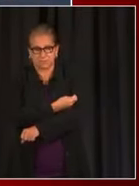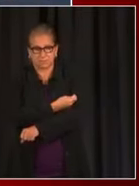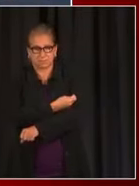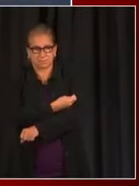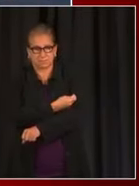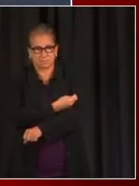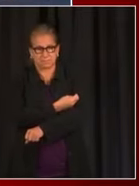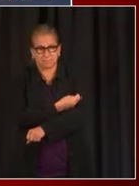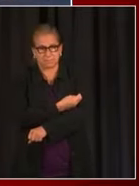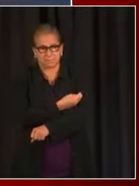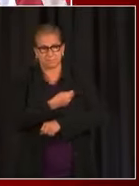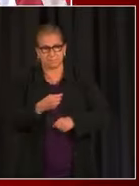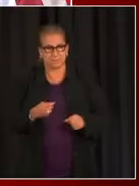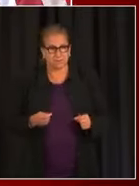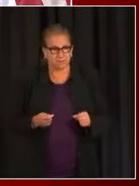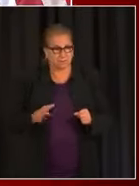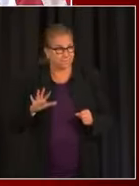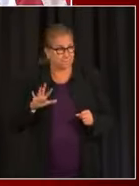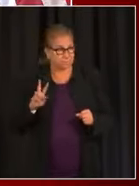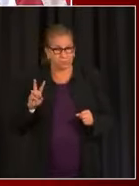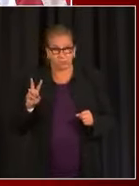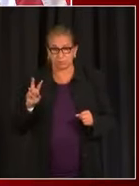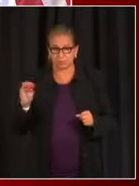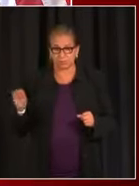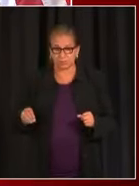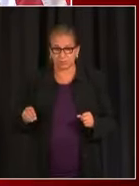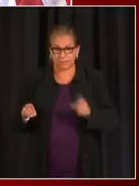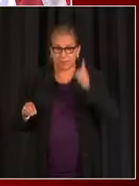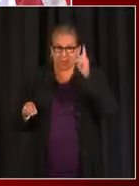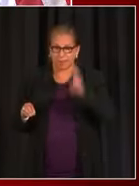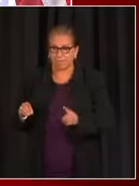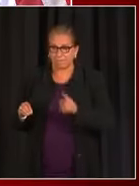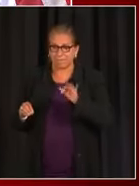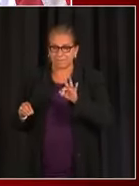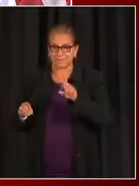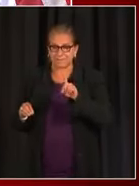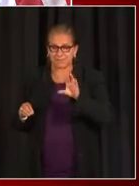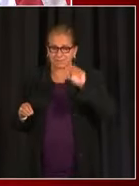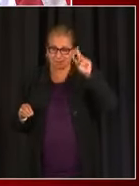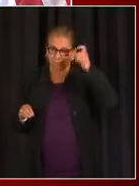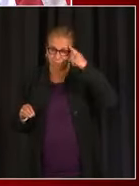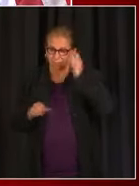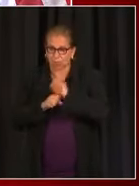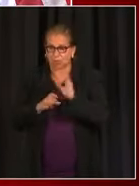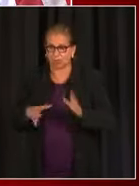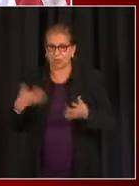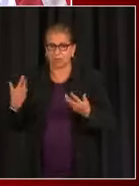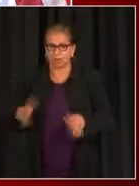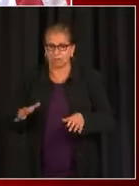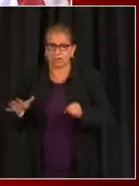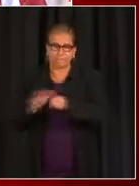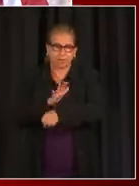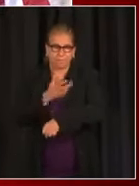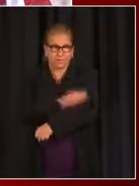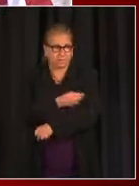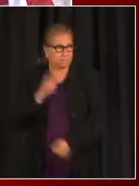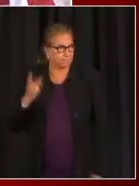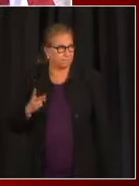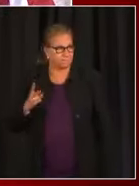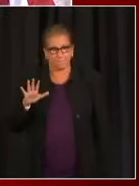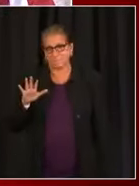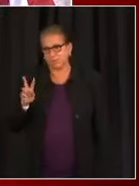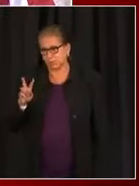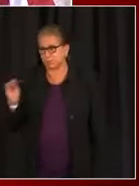are fully vaccinated. And that means that 52% of DC government employees are fully vaccinated. Okay, so